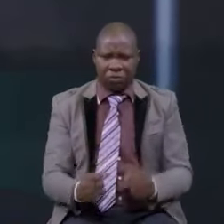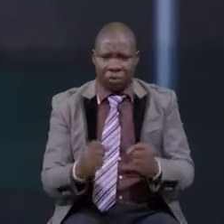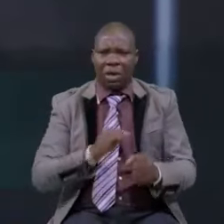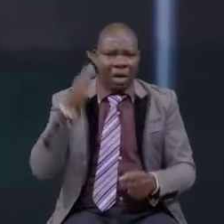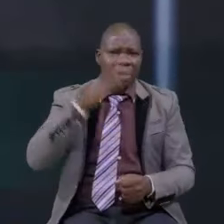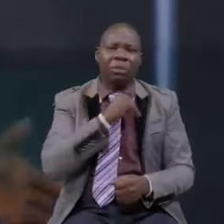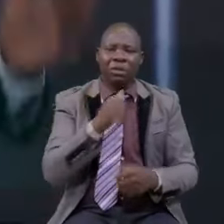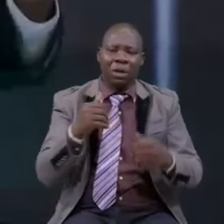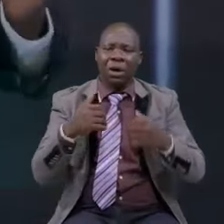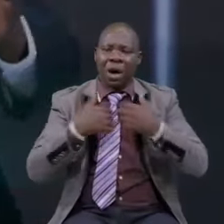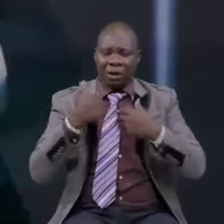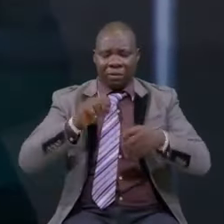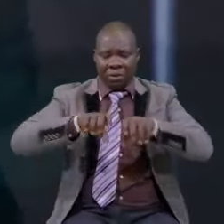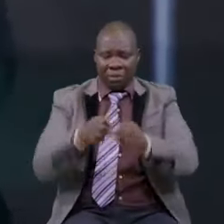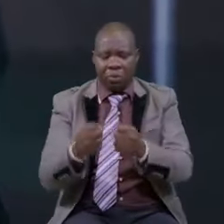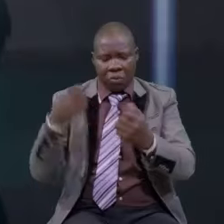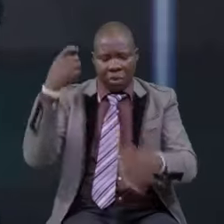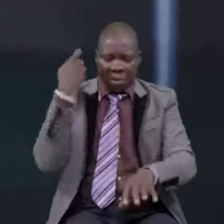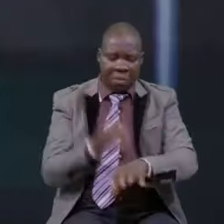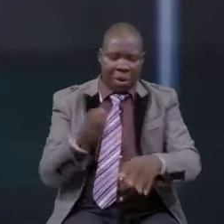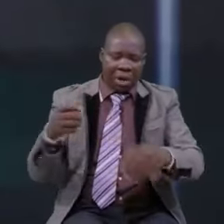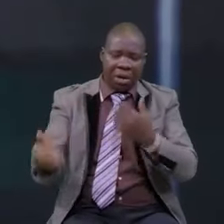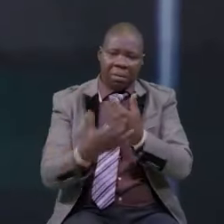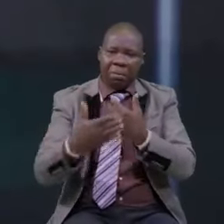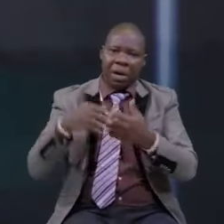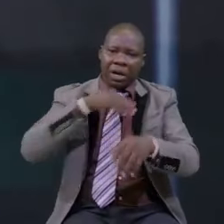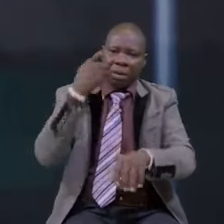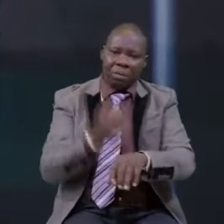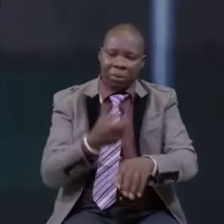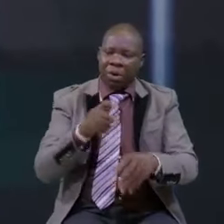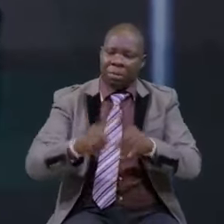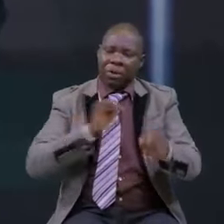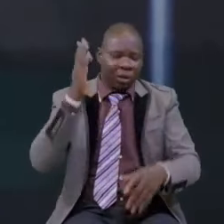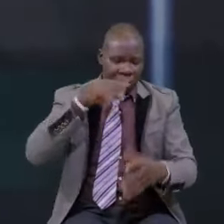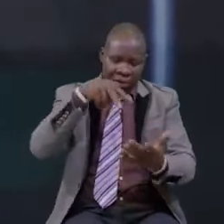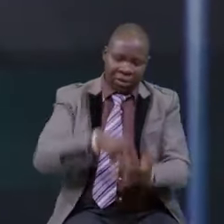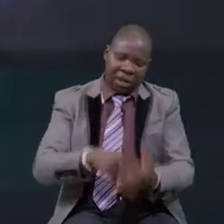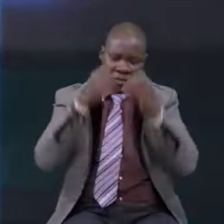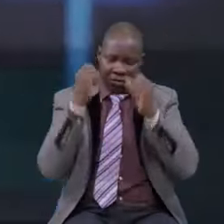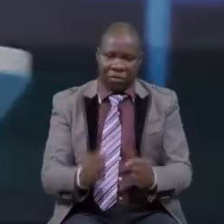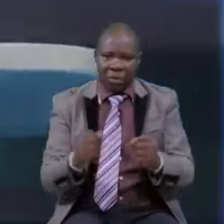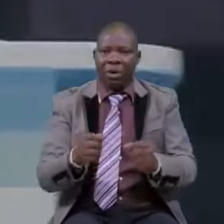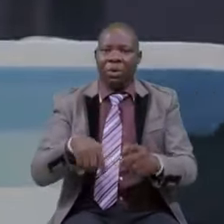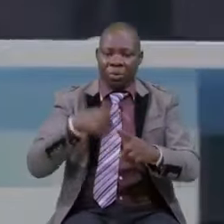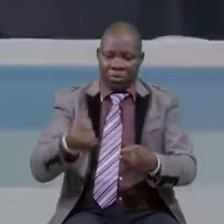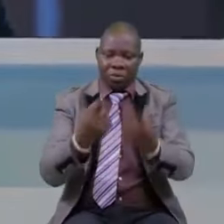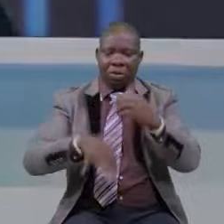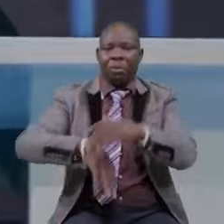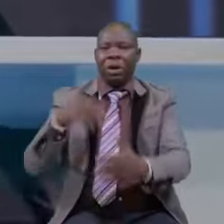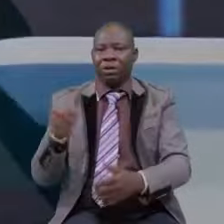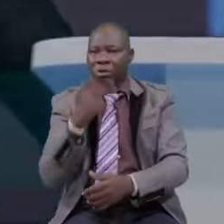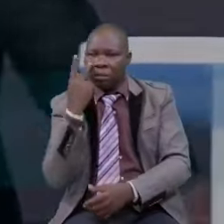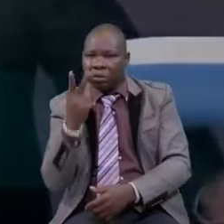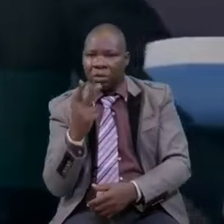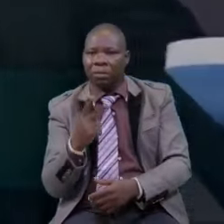damaged backbone, but I will stand firm. He's like, when you come outside, you see how